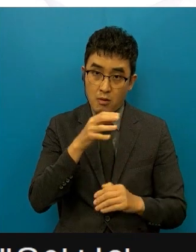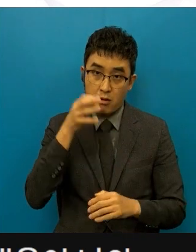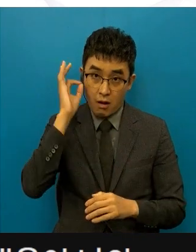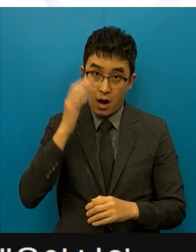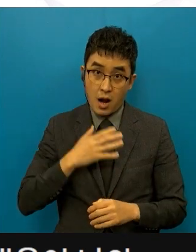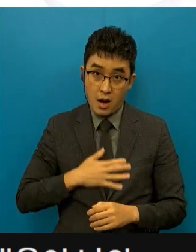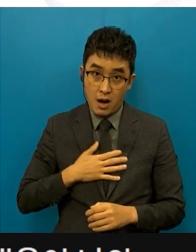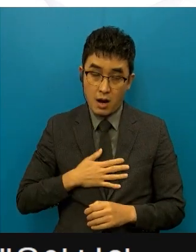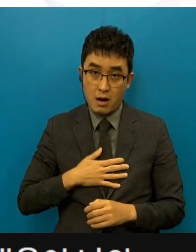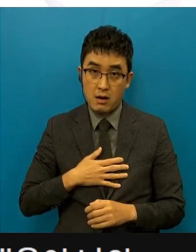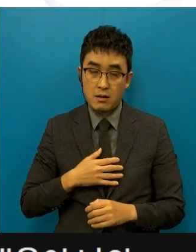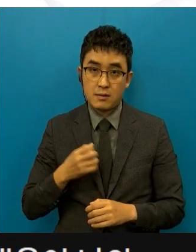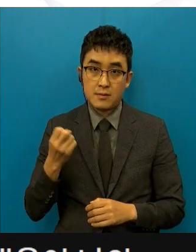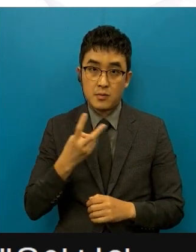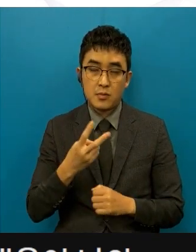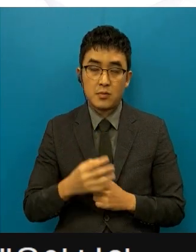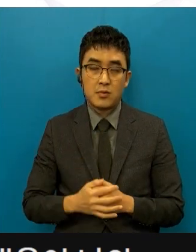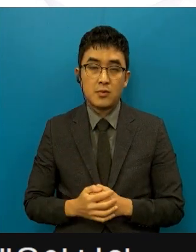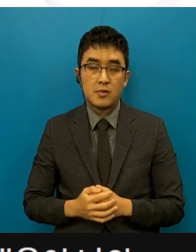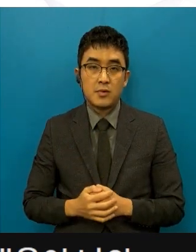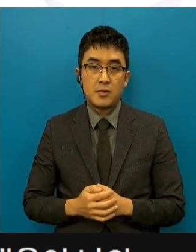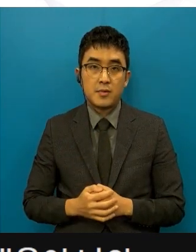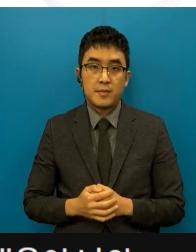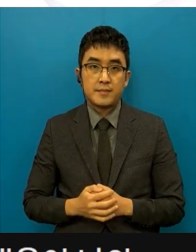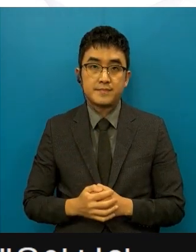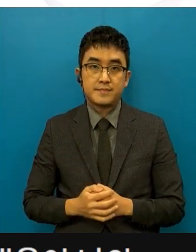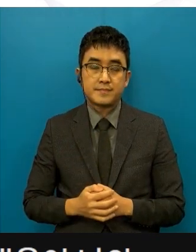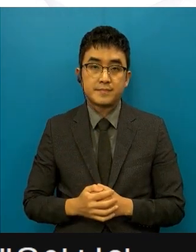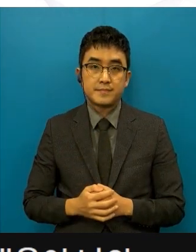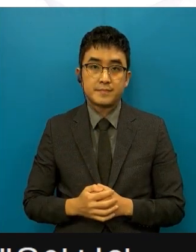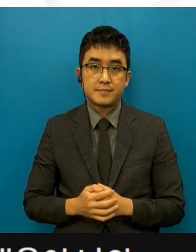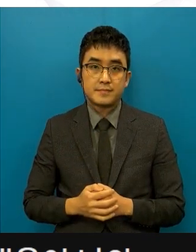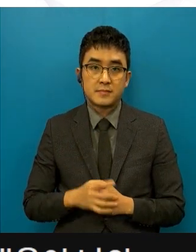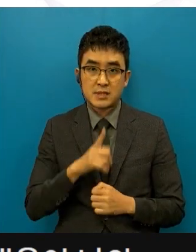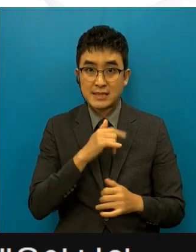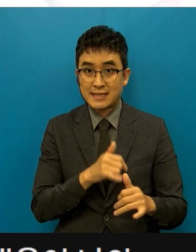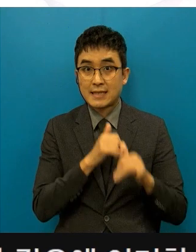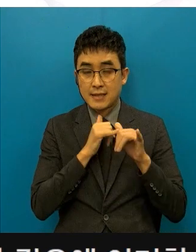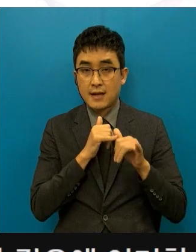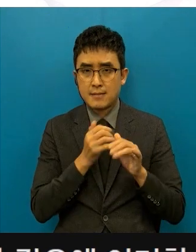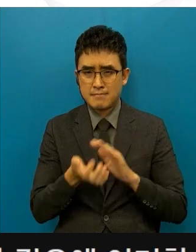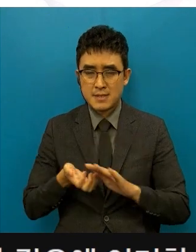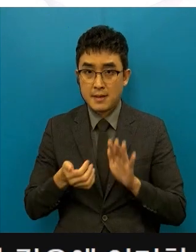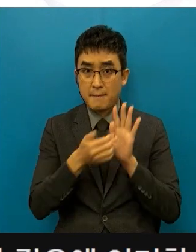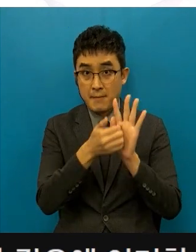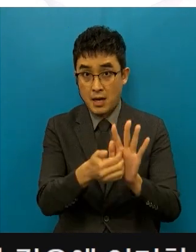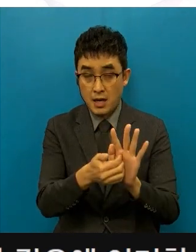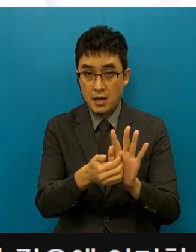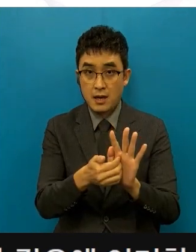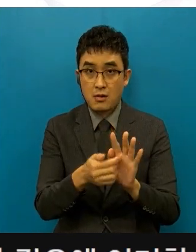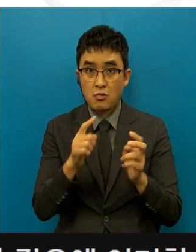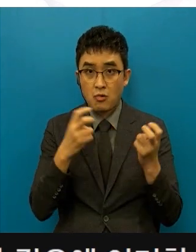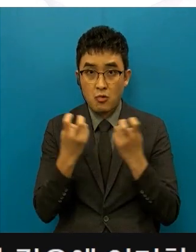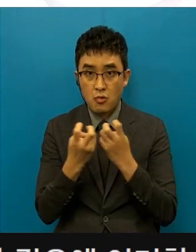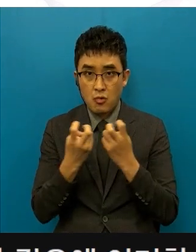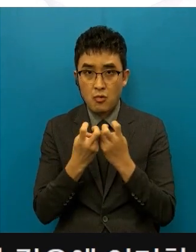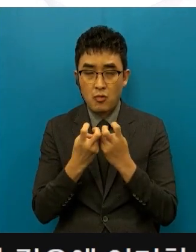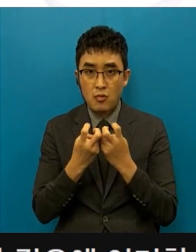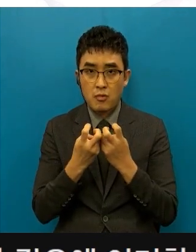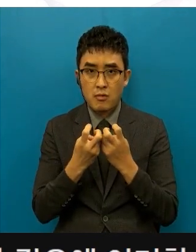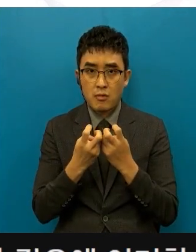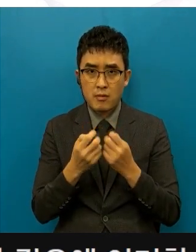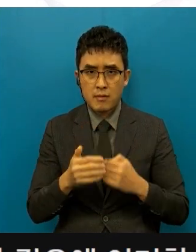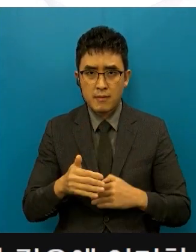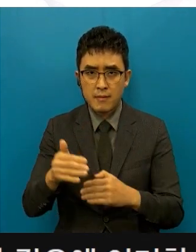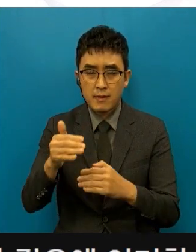such dire outcomes after adopting or legalizing assisted suicide. That is